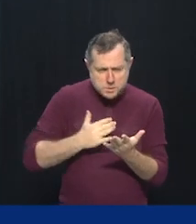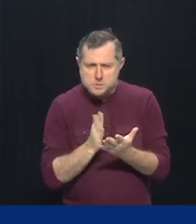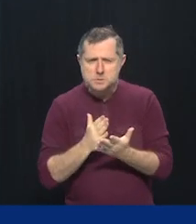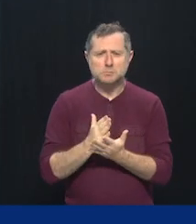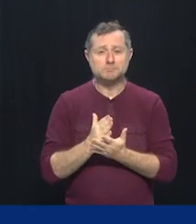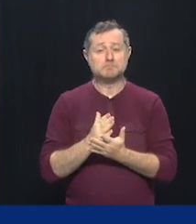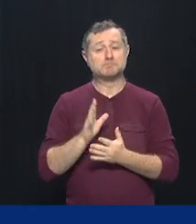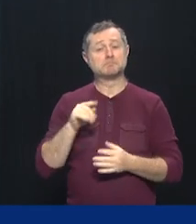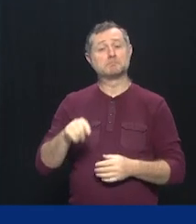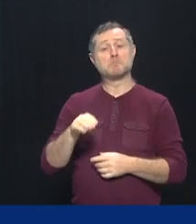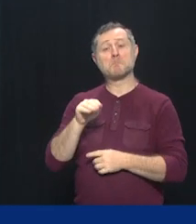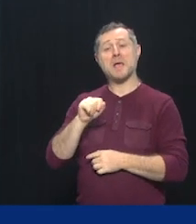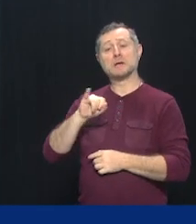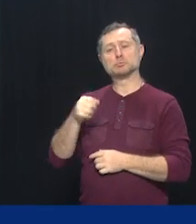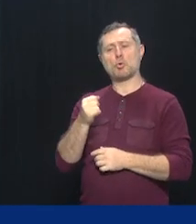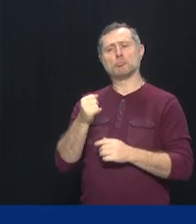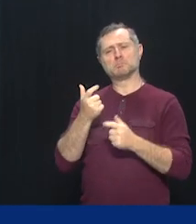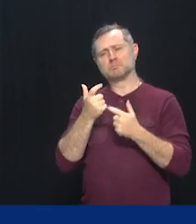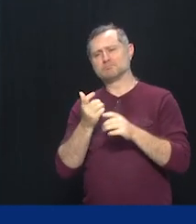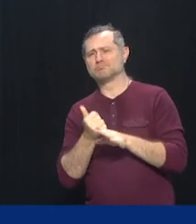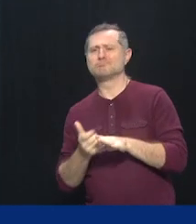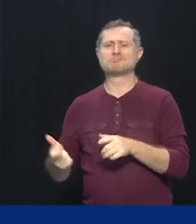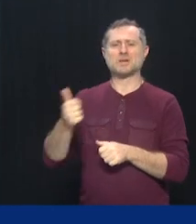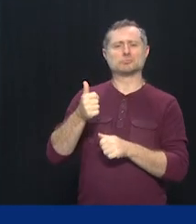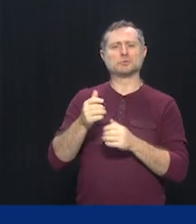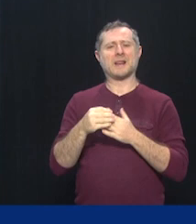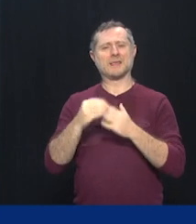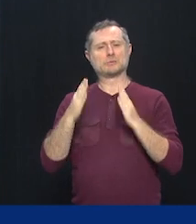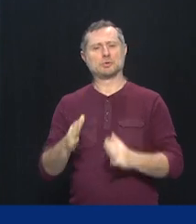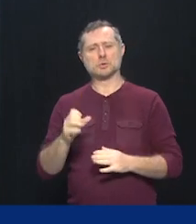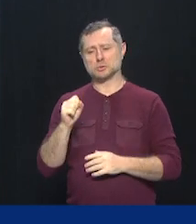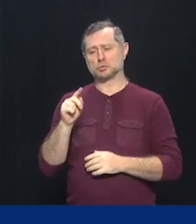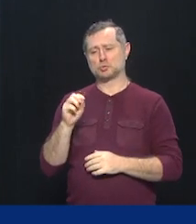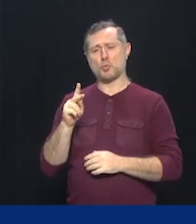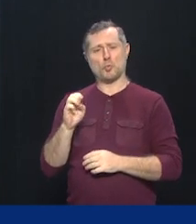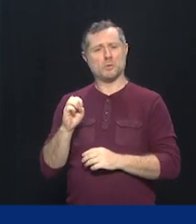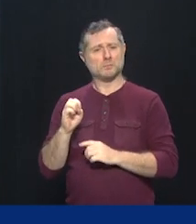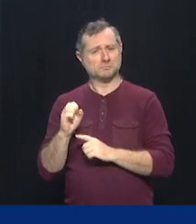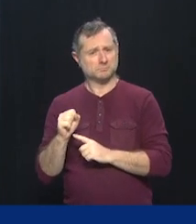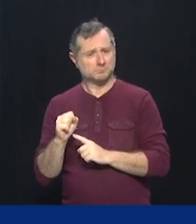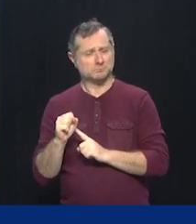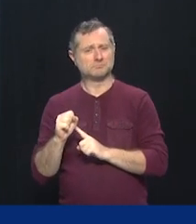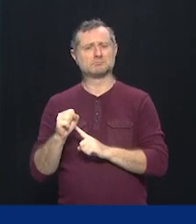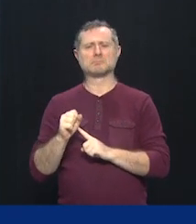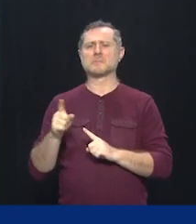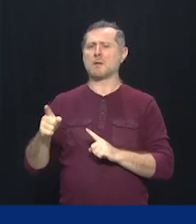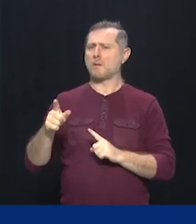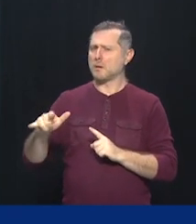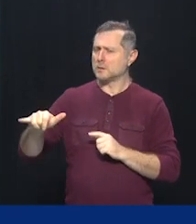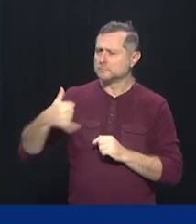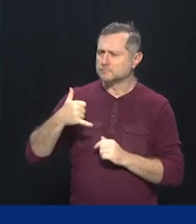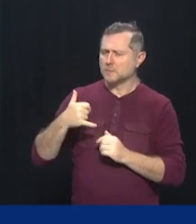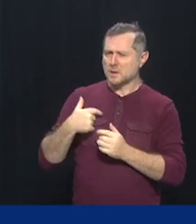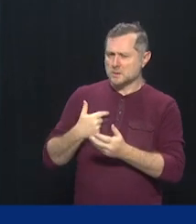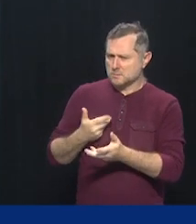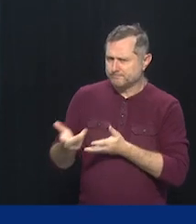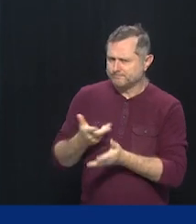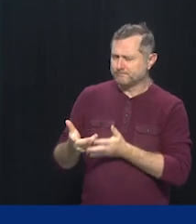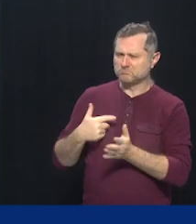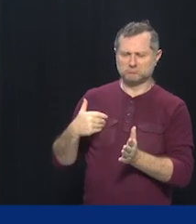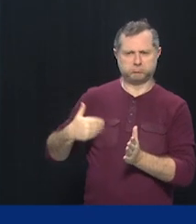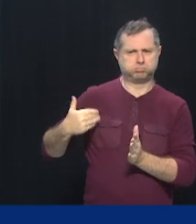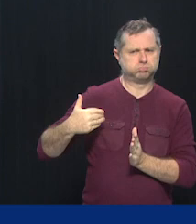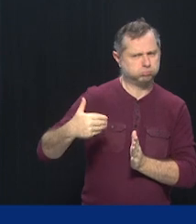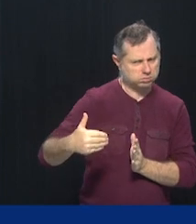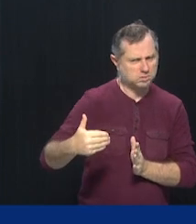Peoples-Stokes, who have on speed messaging all the time, who has been fighting so hard to make sure that as we battled the